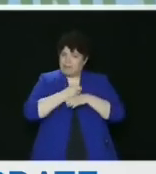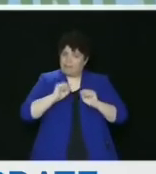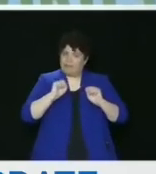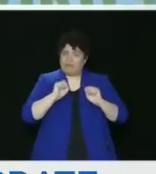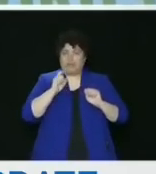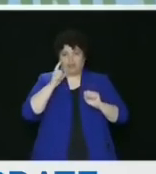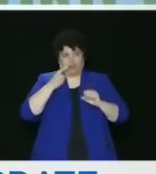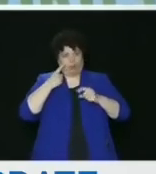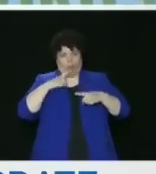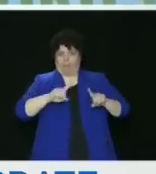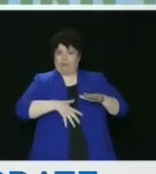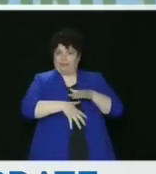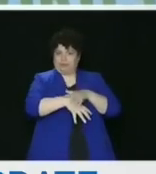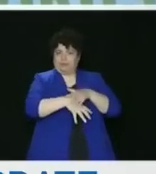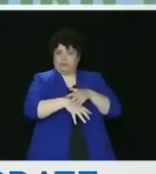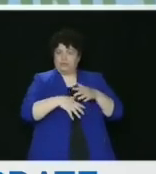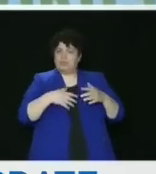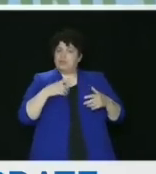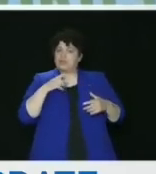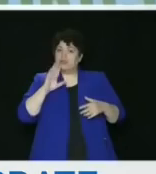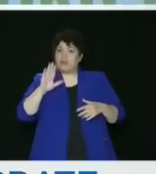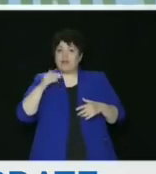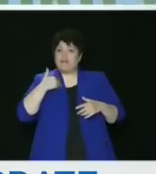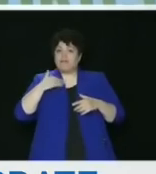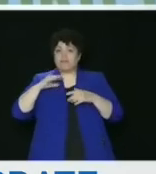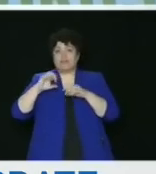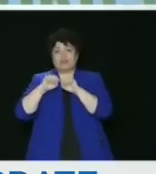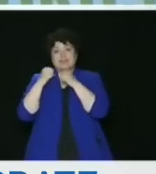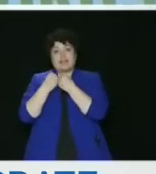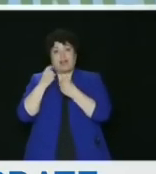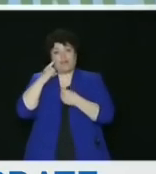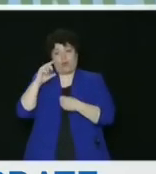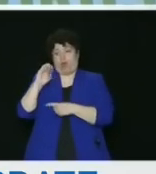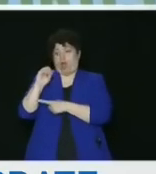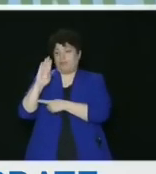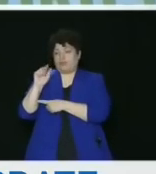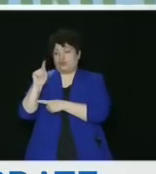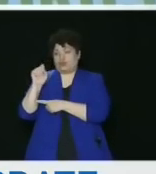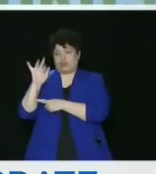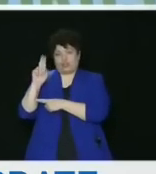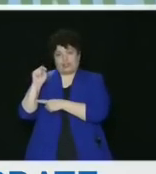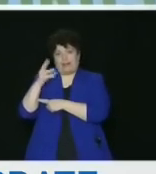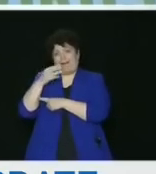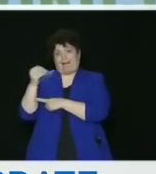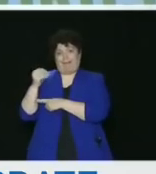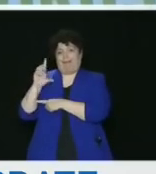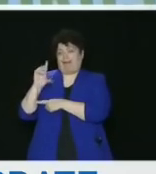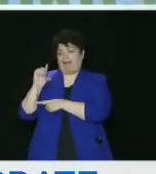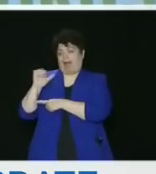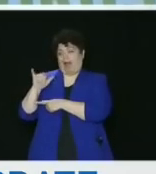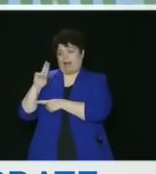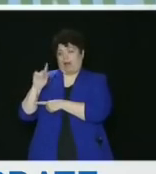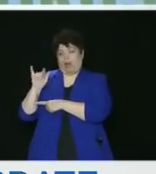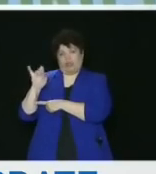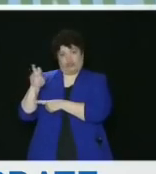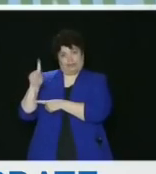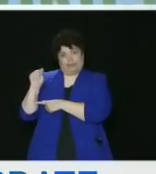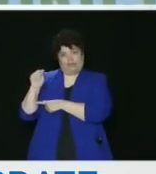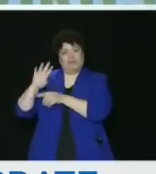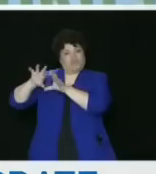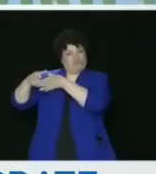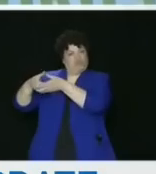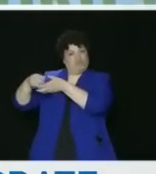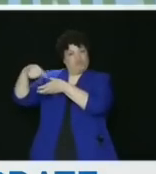during pregnancy. And the Society of Obstetricians and Gynecologists of Canada actually recommends that these vaccines should